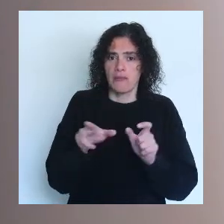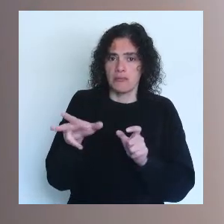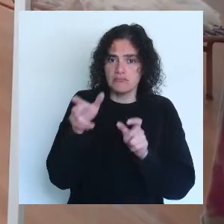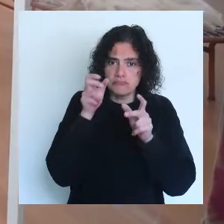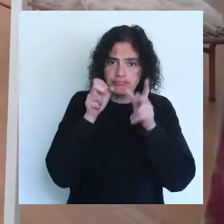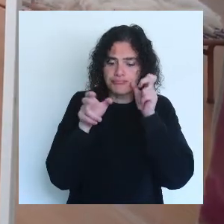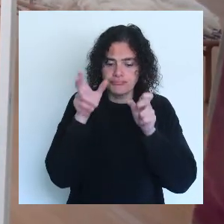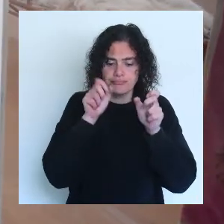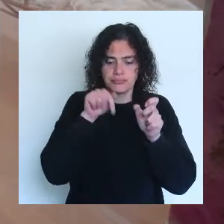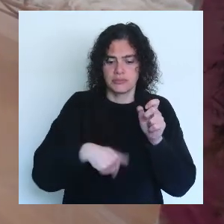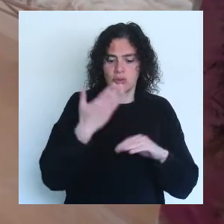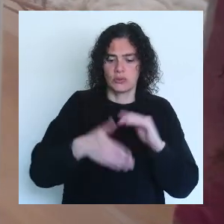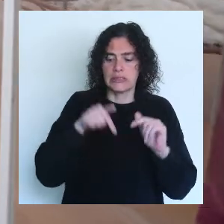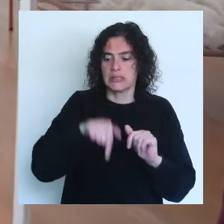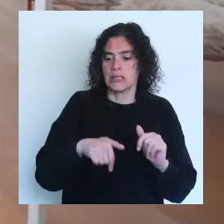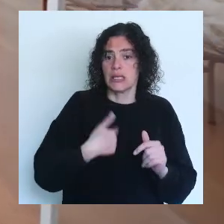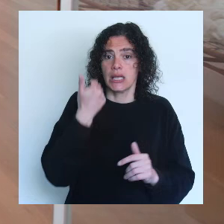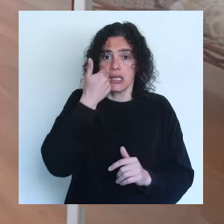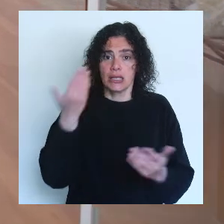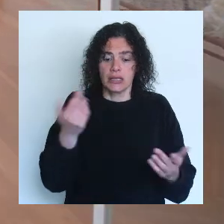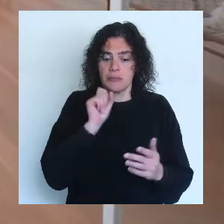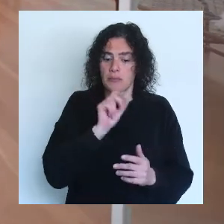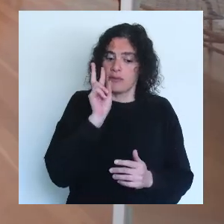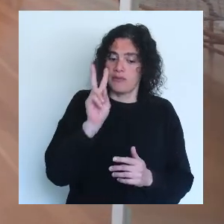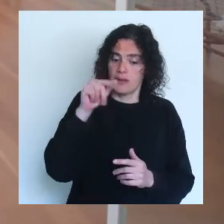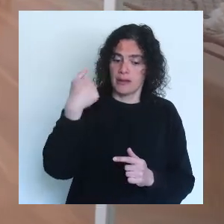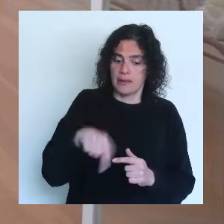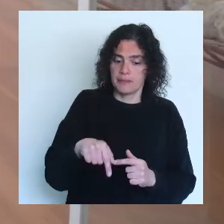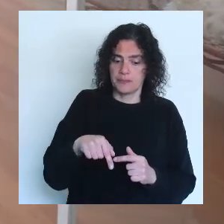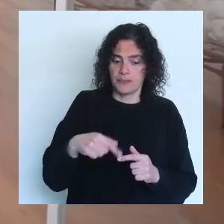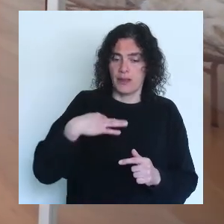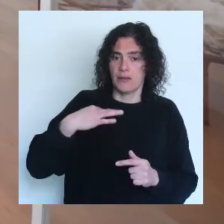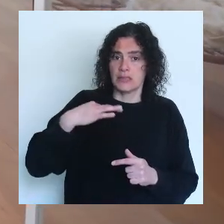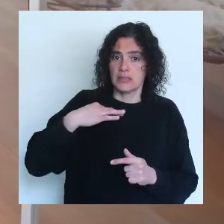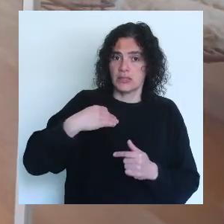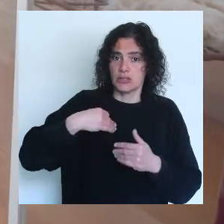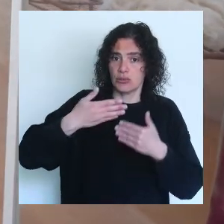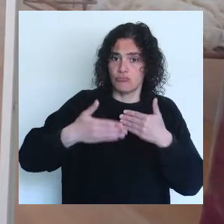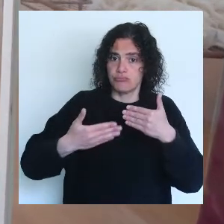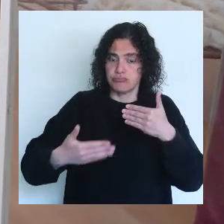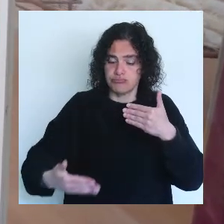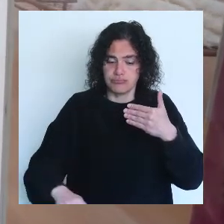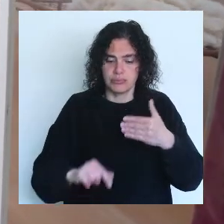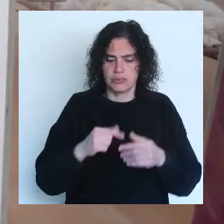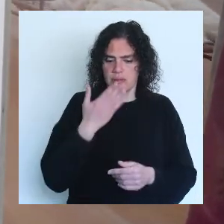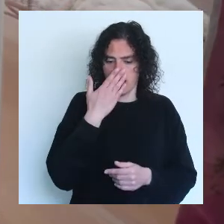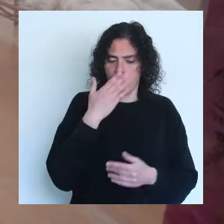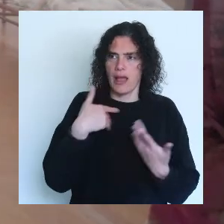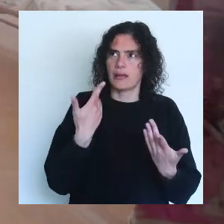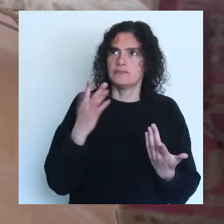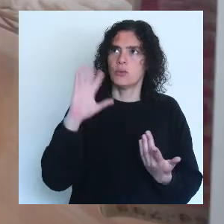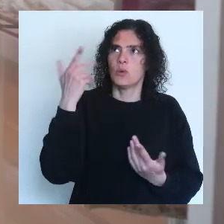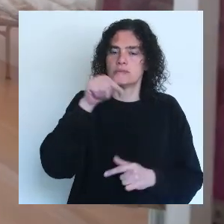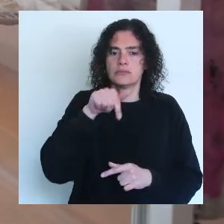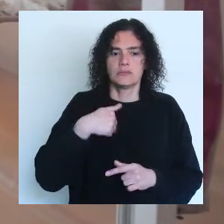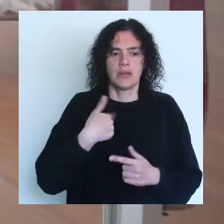words kind of capture what's happening here in the gallery. As you can see, it's this piece of fabric,